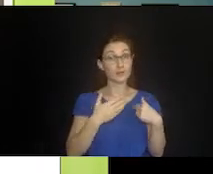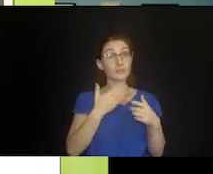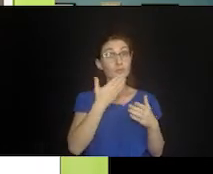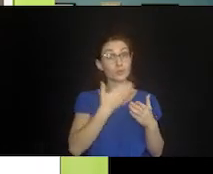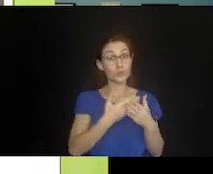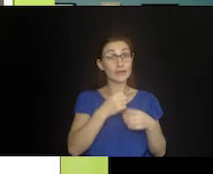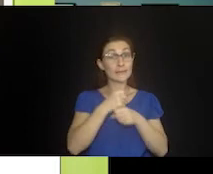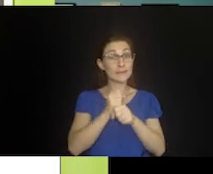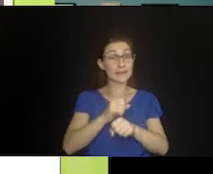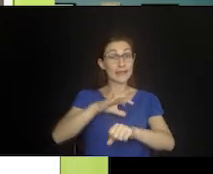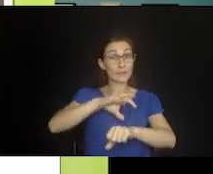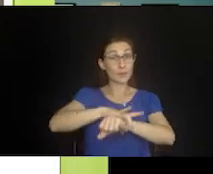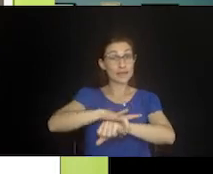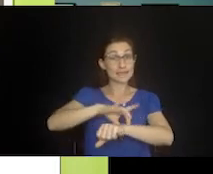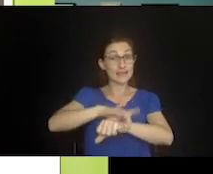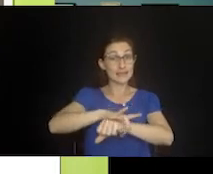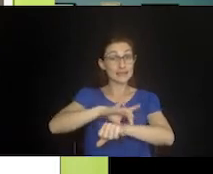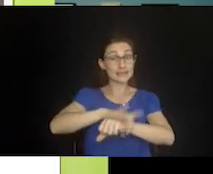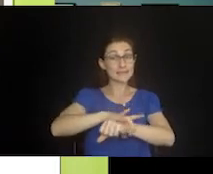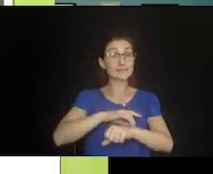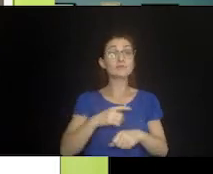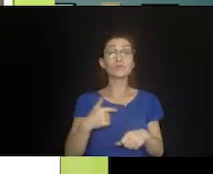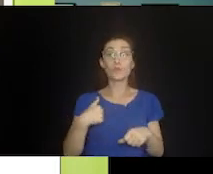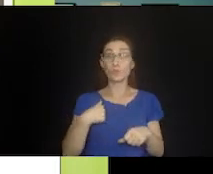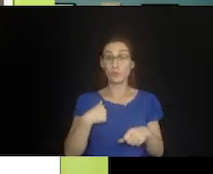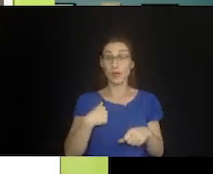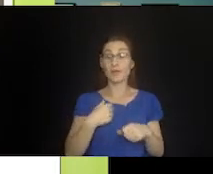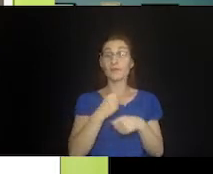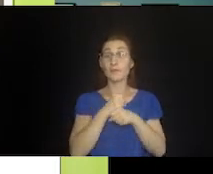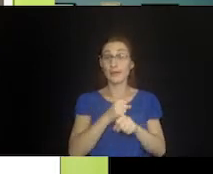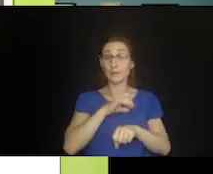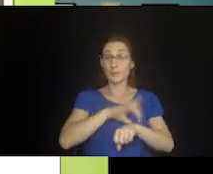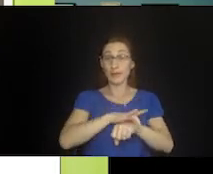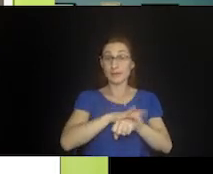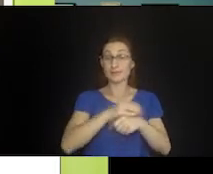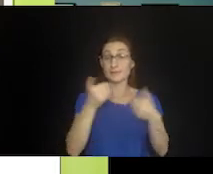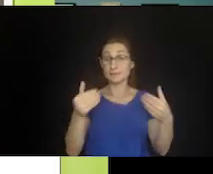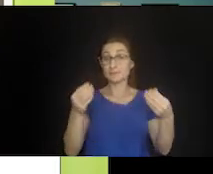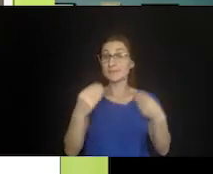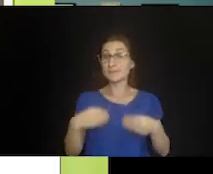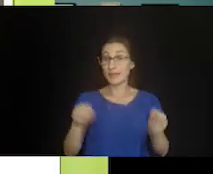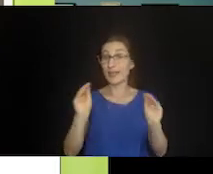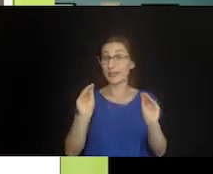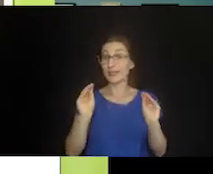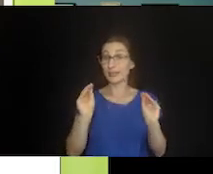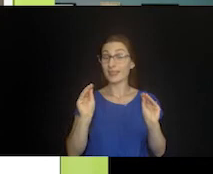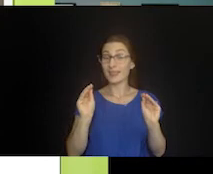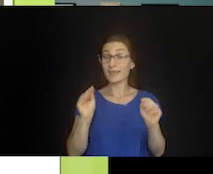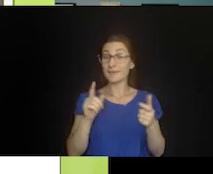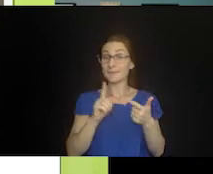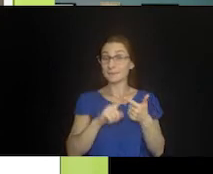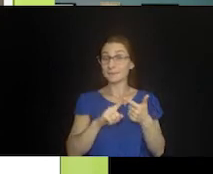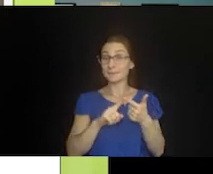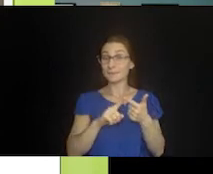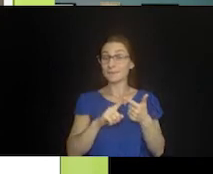because I'm very good at making bracelets, so I've been doing bracelets, and